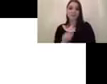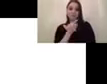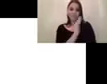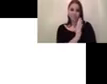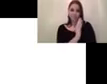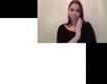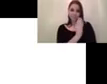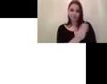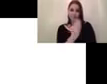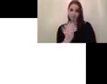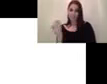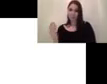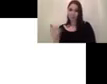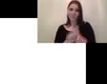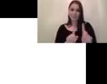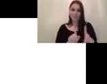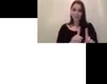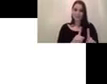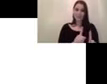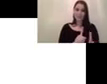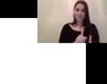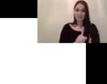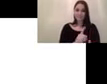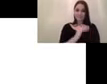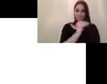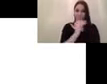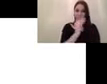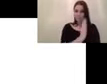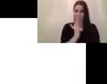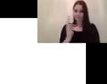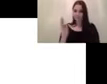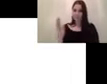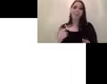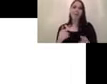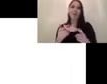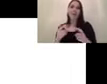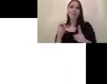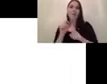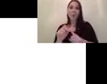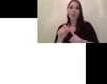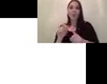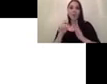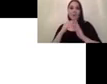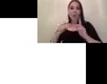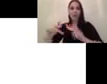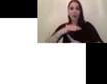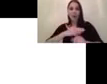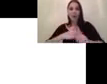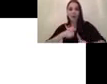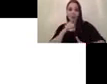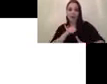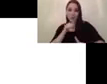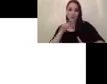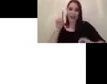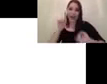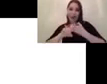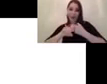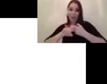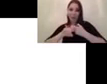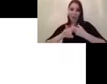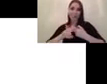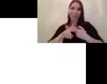of having a regional proposal network, it uses anchor and